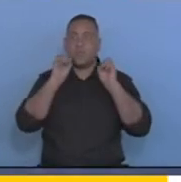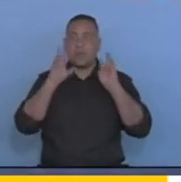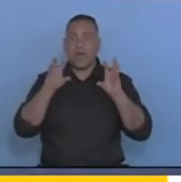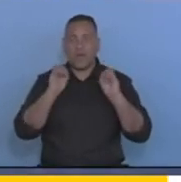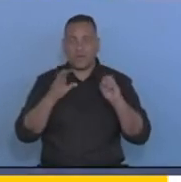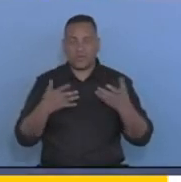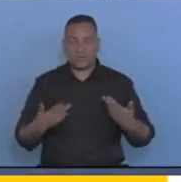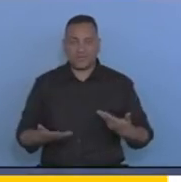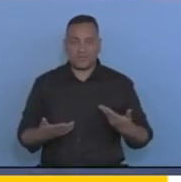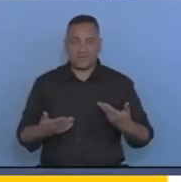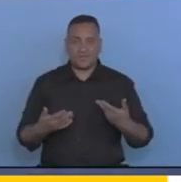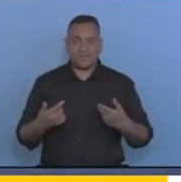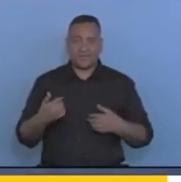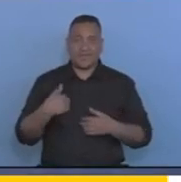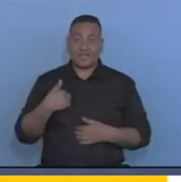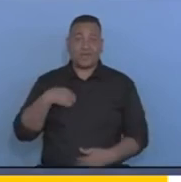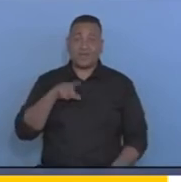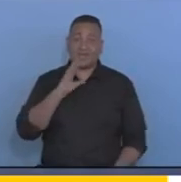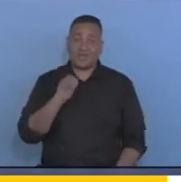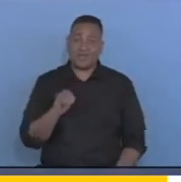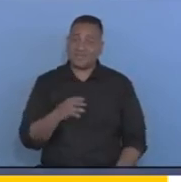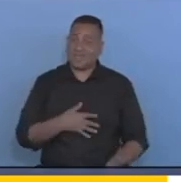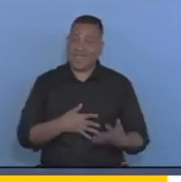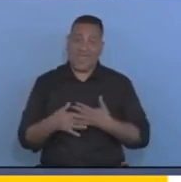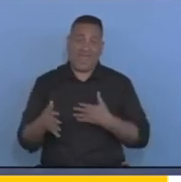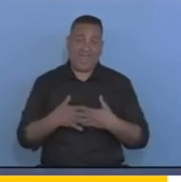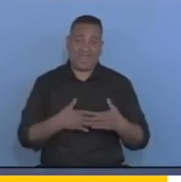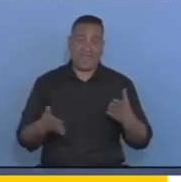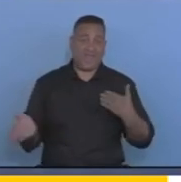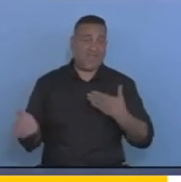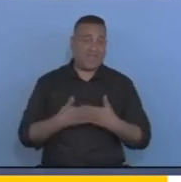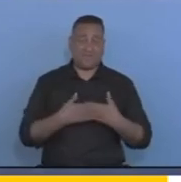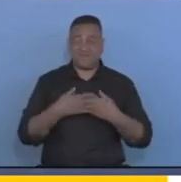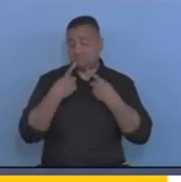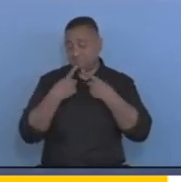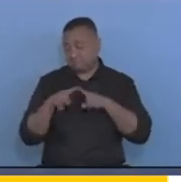scared to ask you if there's any closing thoughts.